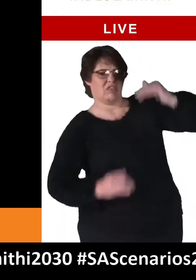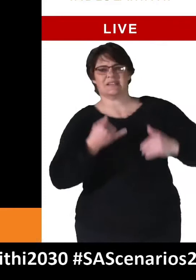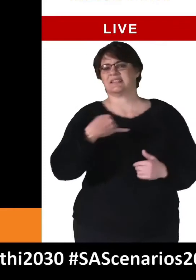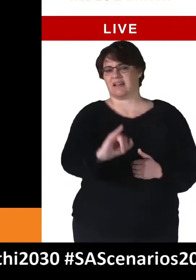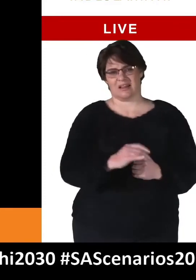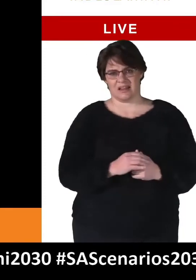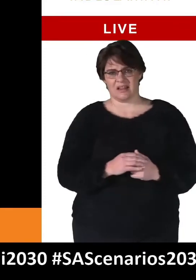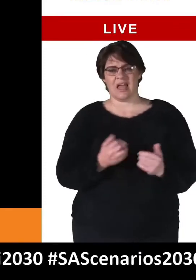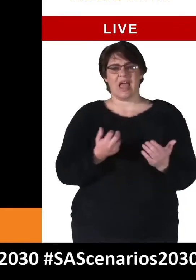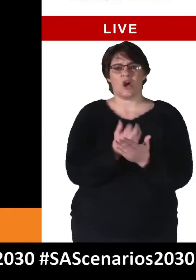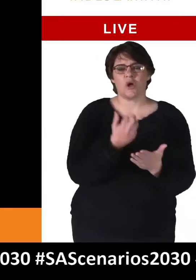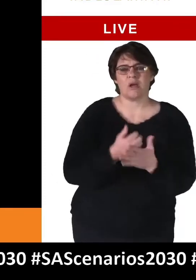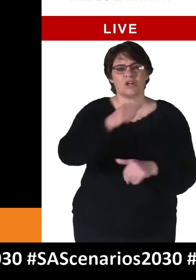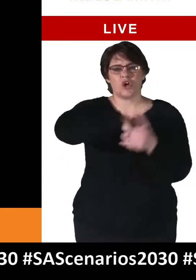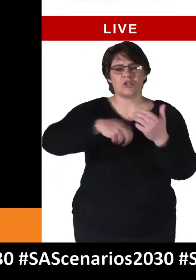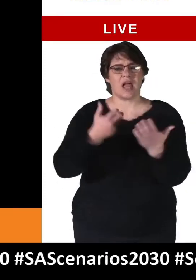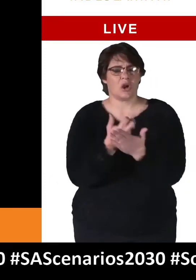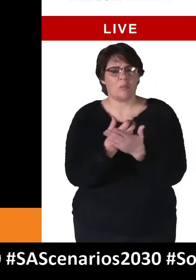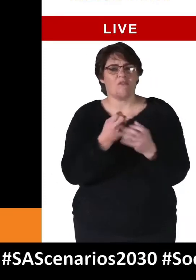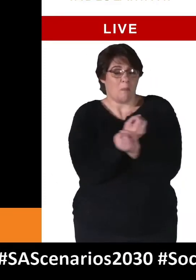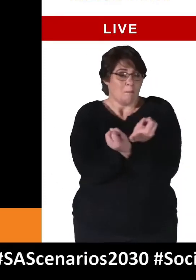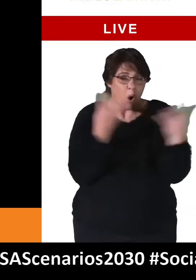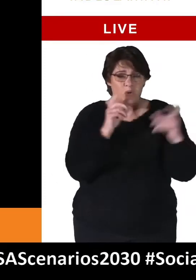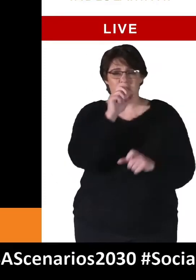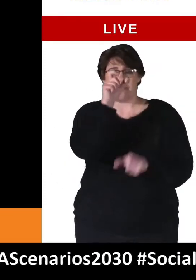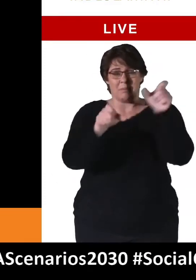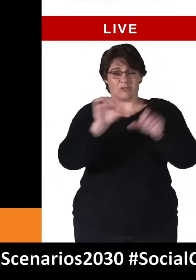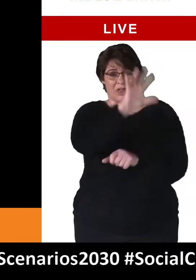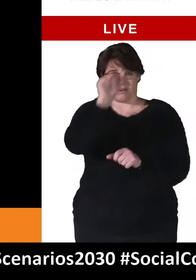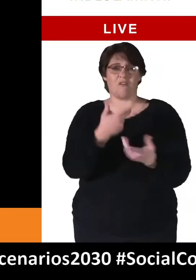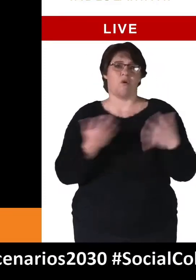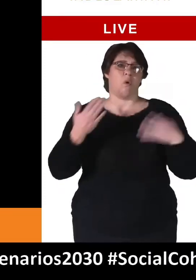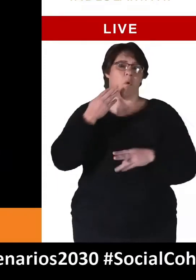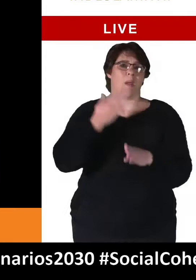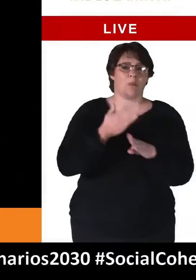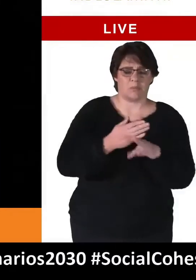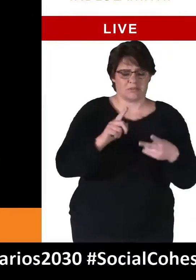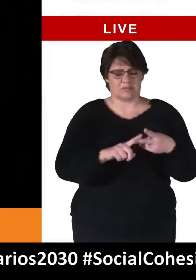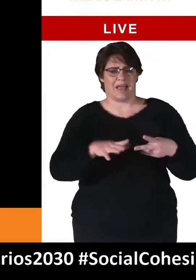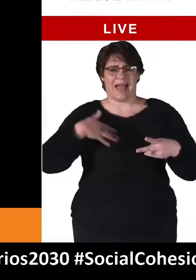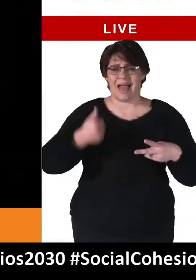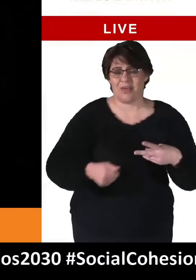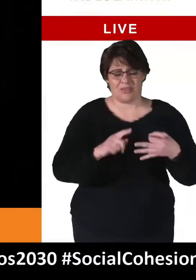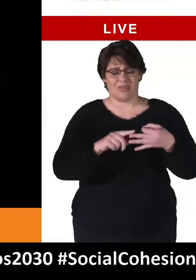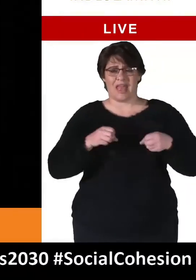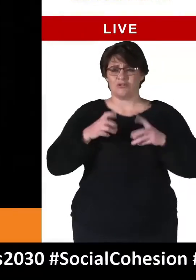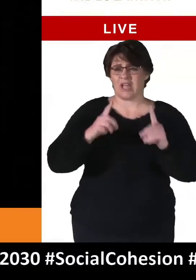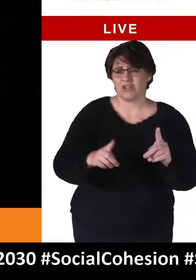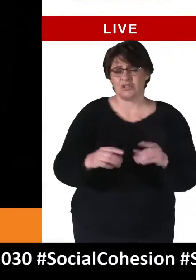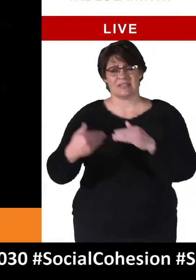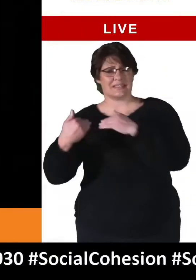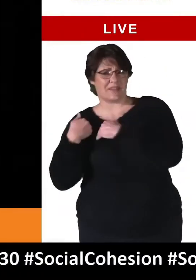underlying socio-economic conditions for the majority of South Africans in terms of employment, health, education,